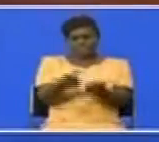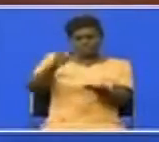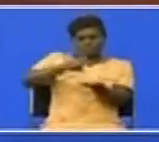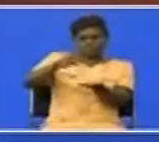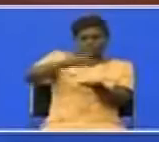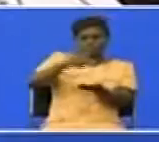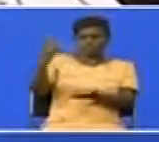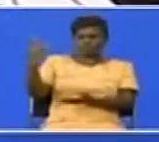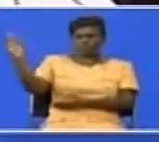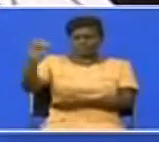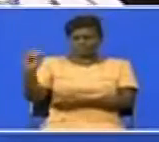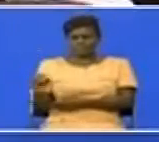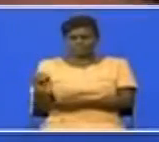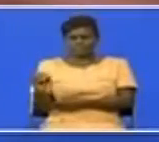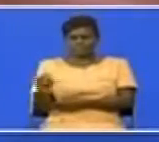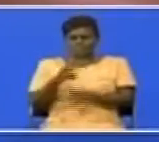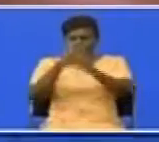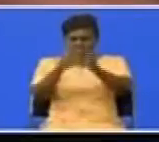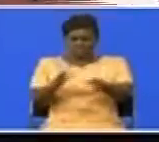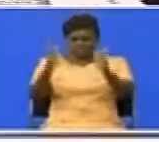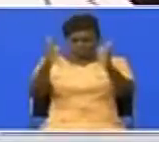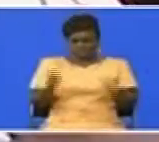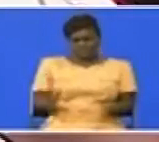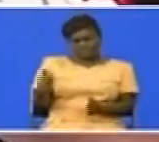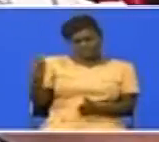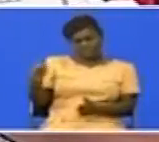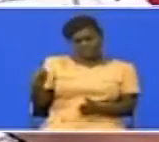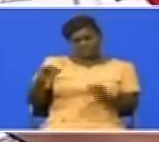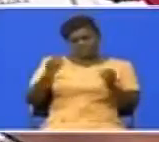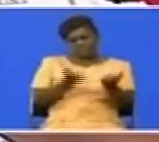4% interest rates. Philip Keitang, KTN Business.